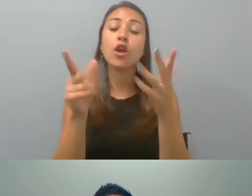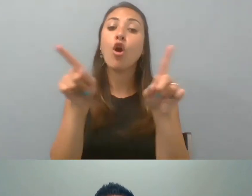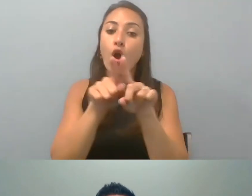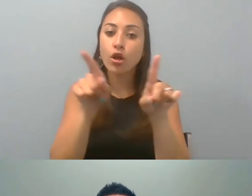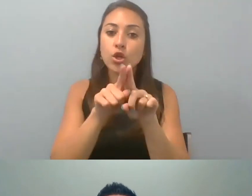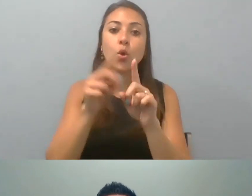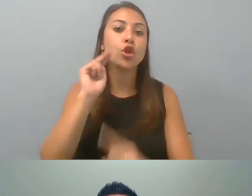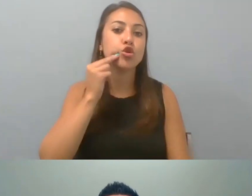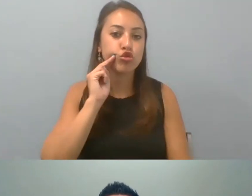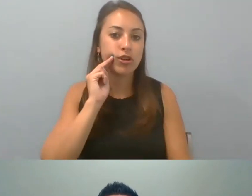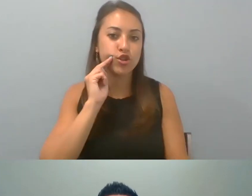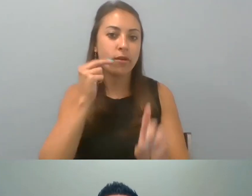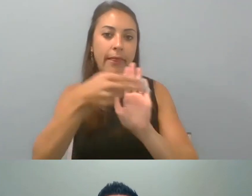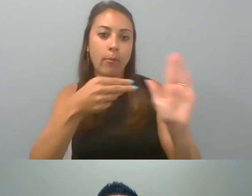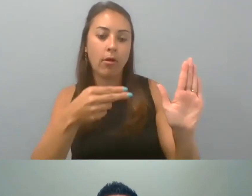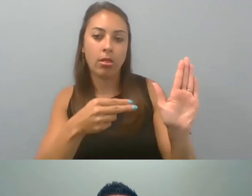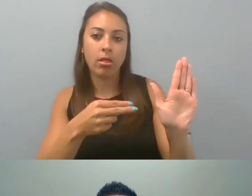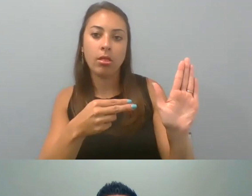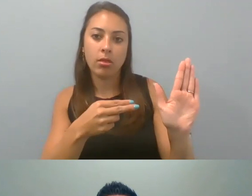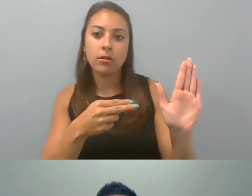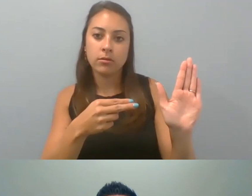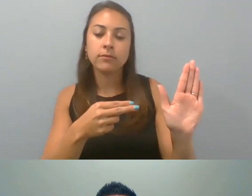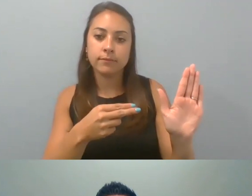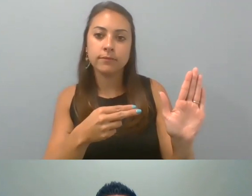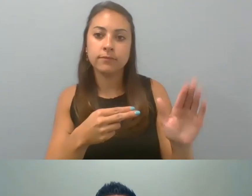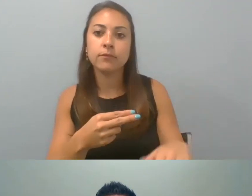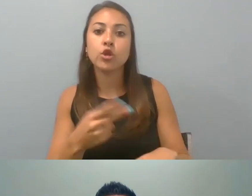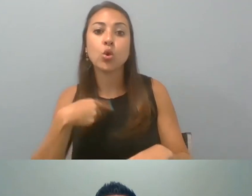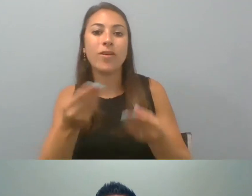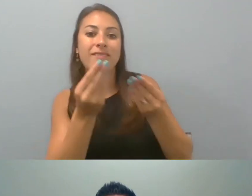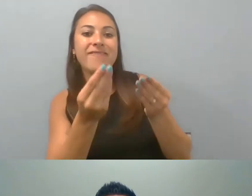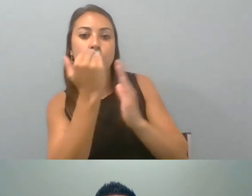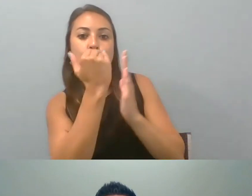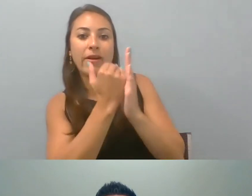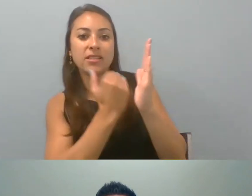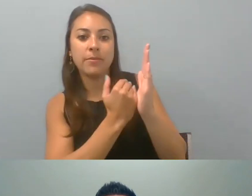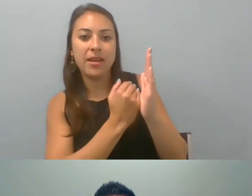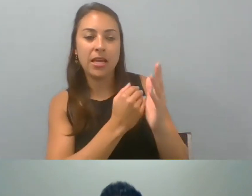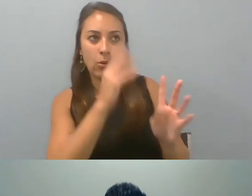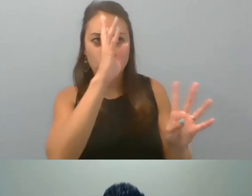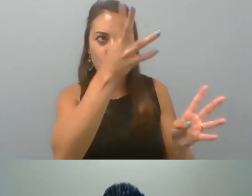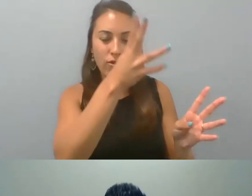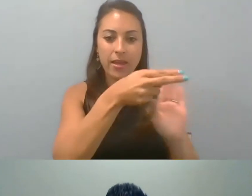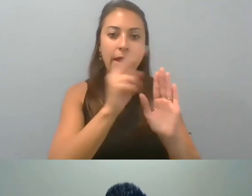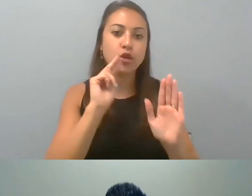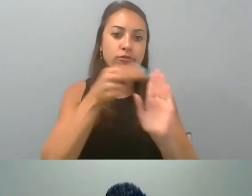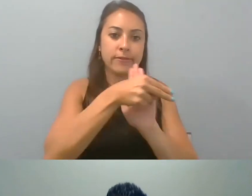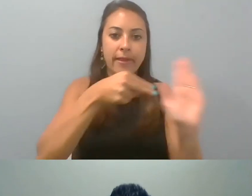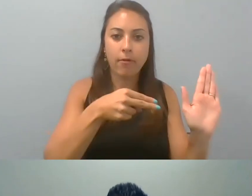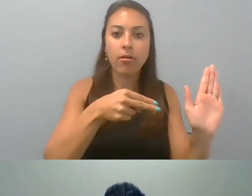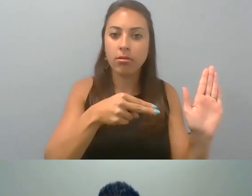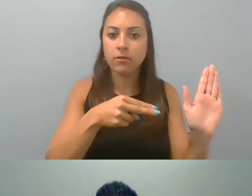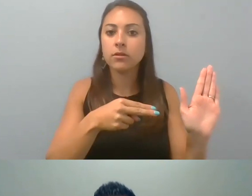panels. So because of the system that we use, we input our recipes, it does make a nutrition facts panel for everything that we're offering. So if